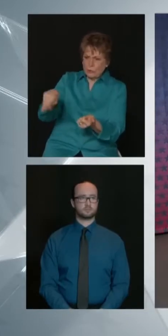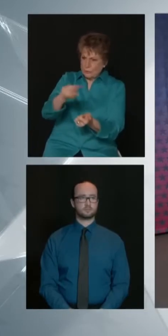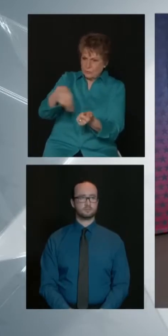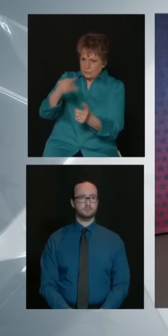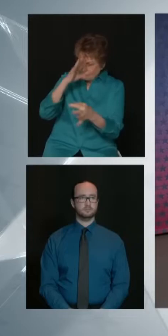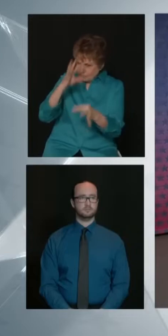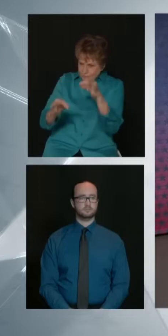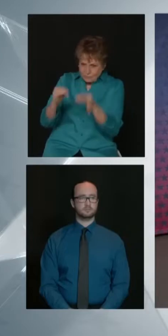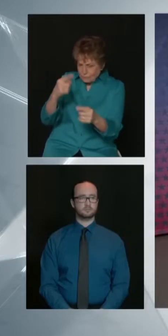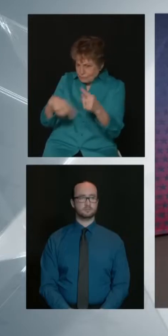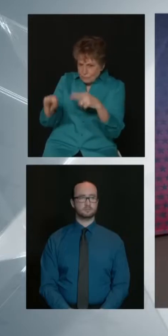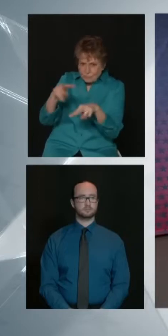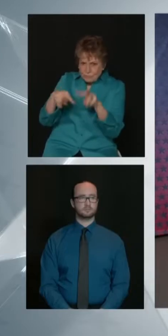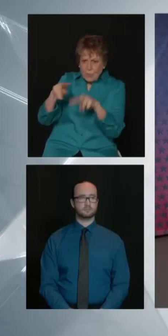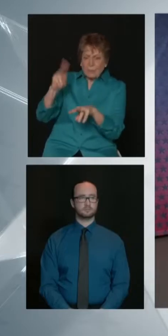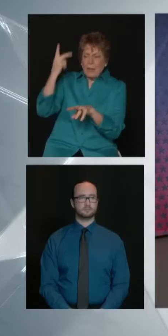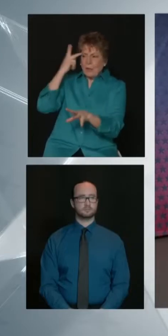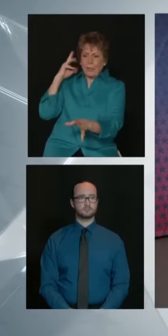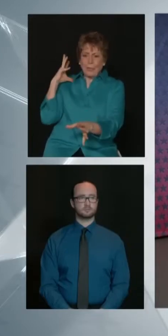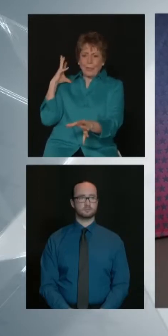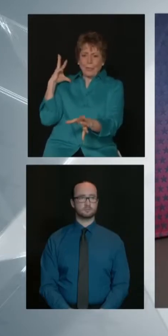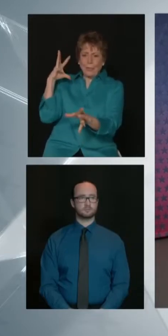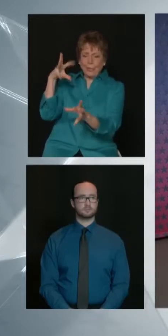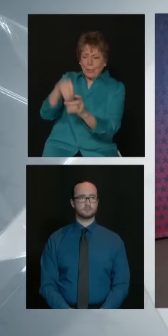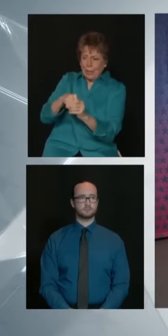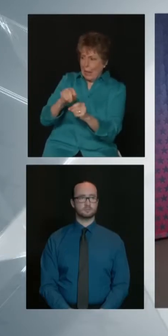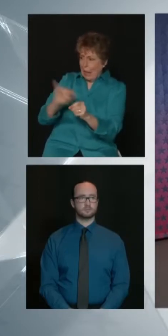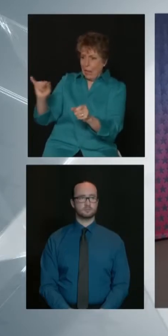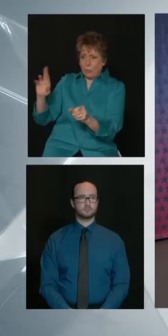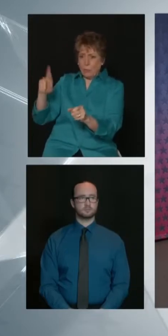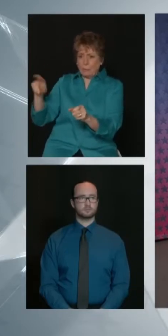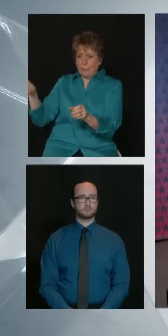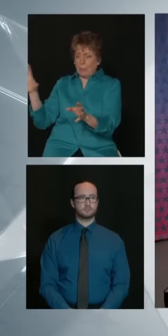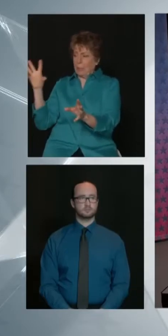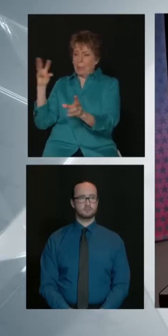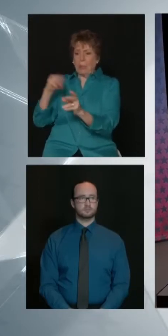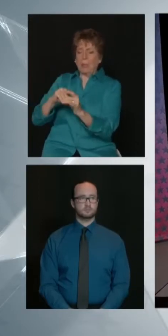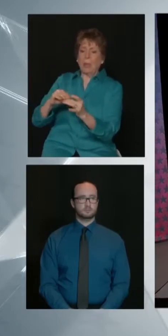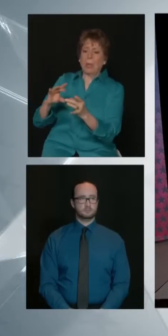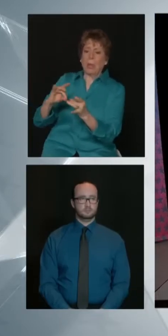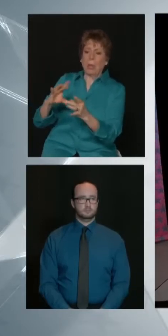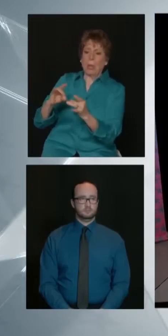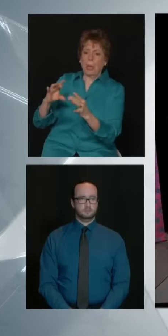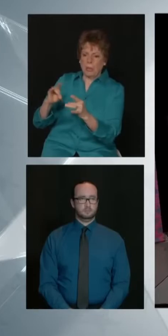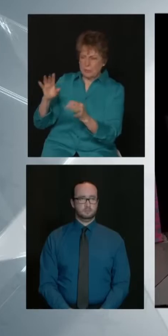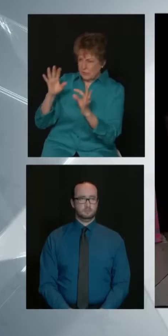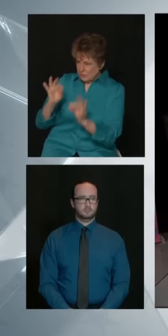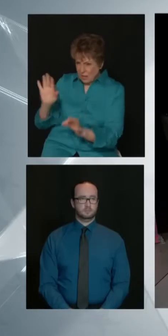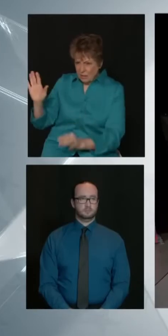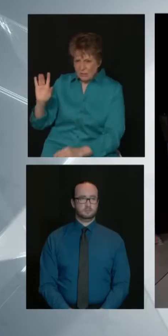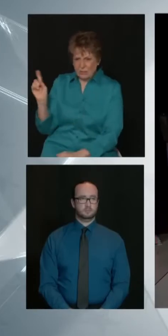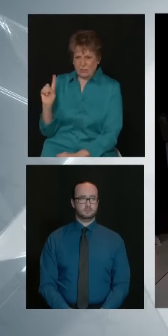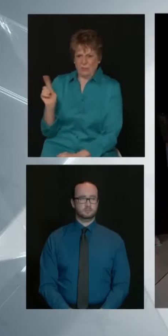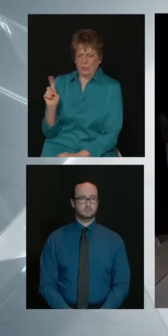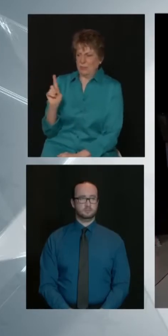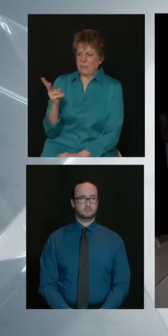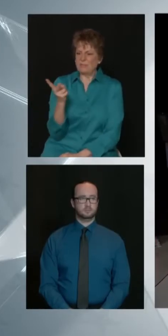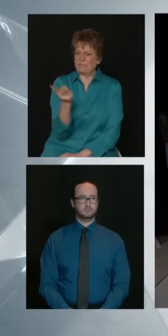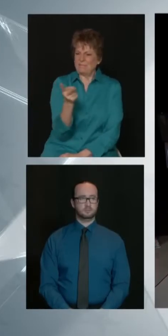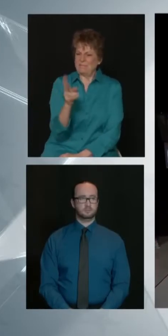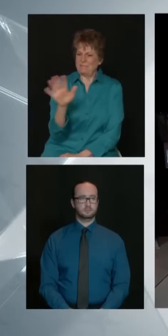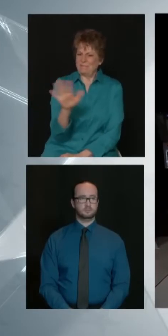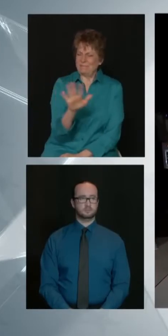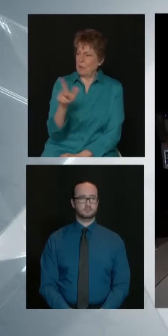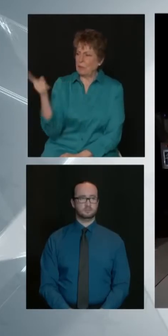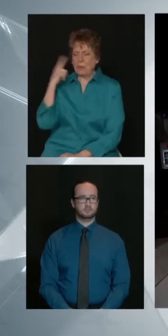my left in Washington, D.C., making these decisions for you. I mean, he thinks he knows better than you. He thinks he knows